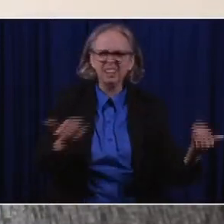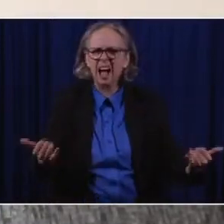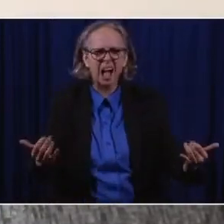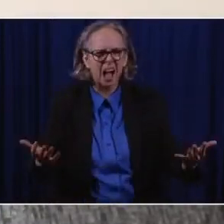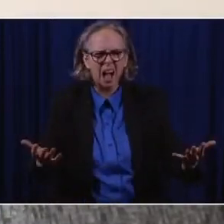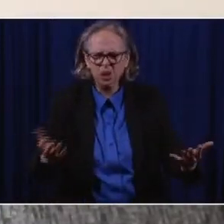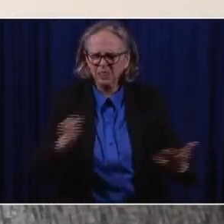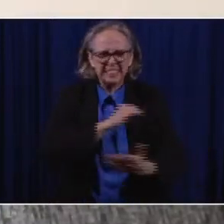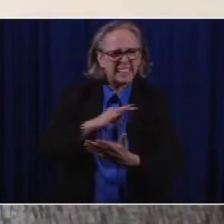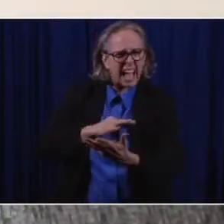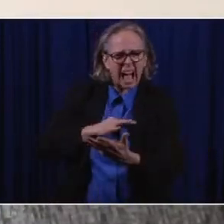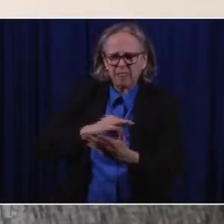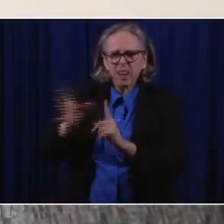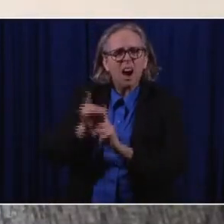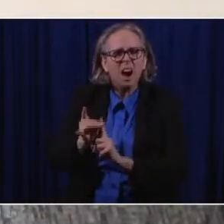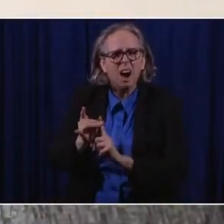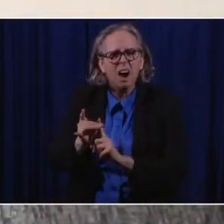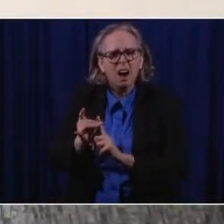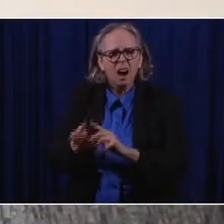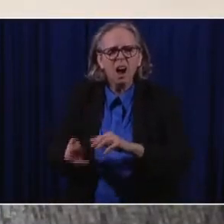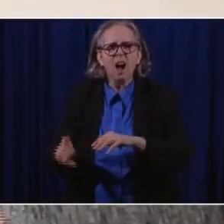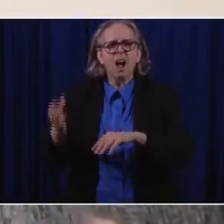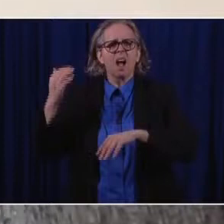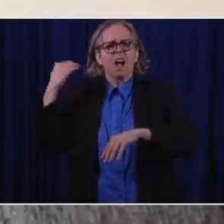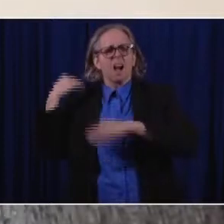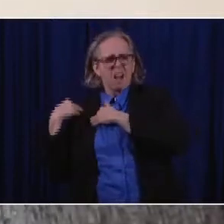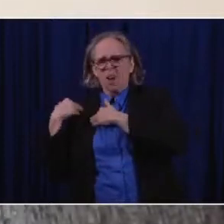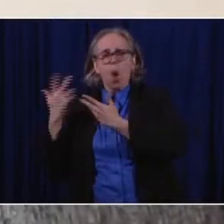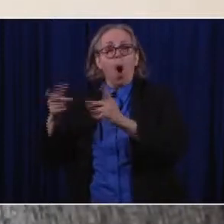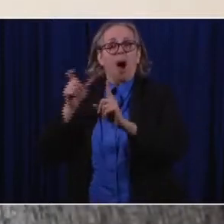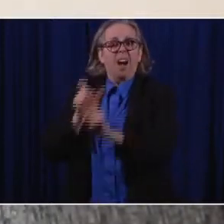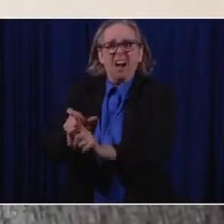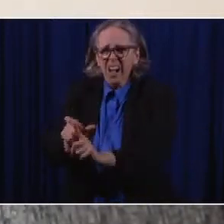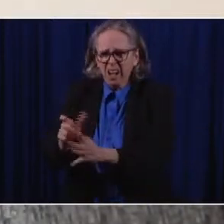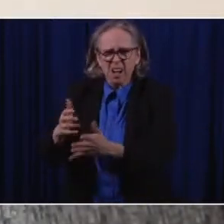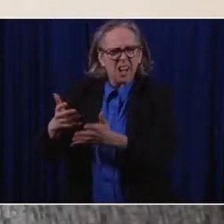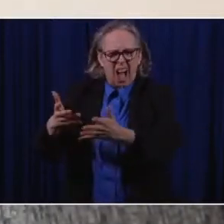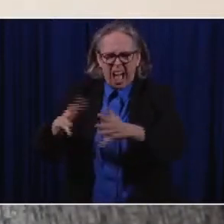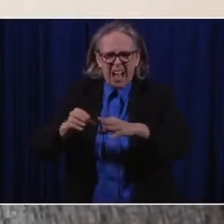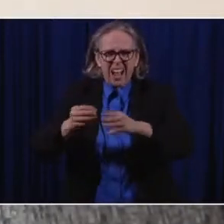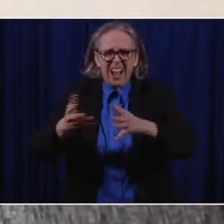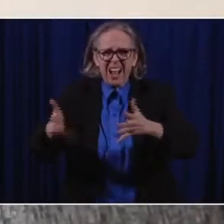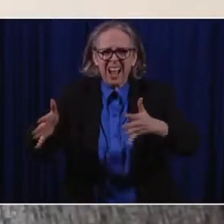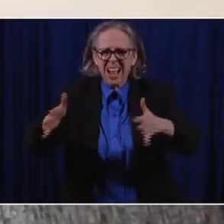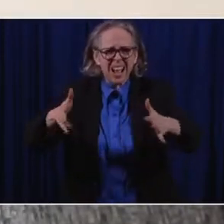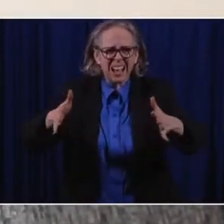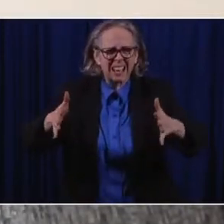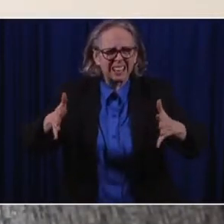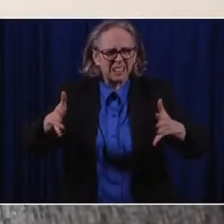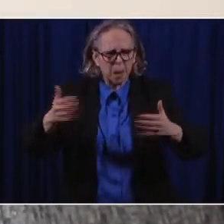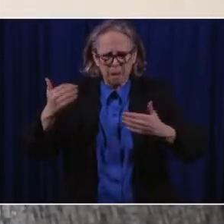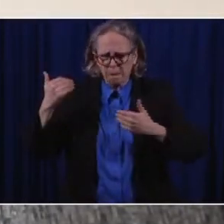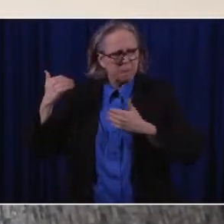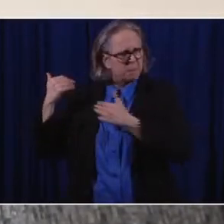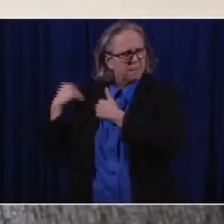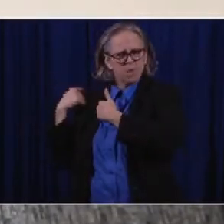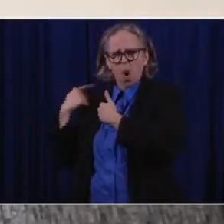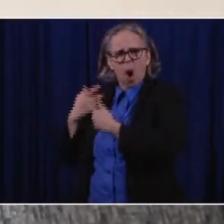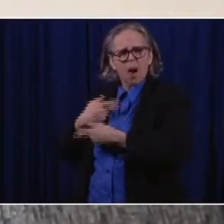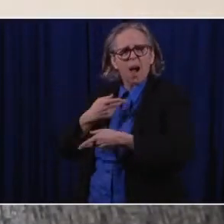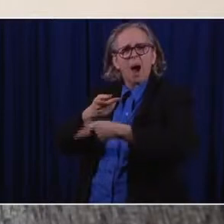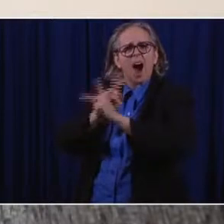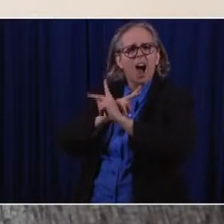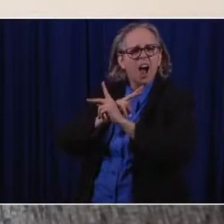are sick. I'm at other hospitals, around the whole country. Healthcare workers are getting COVID, like